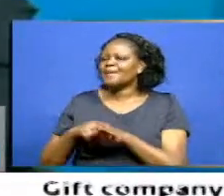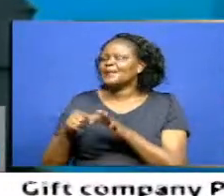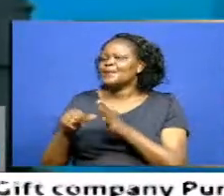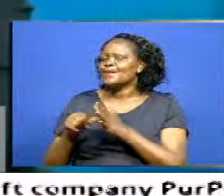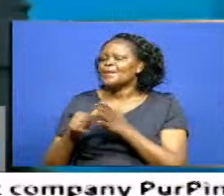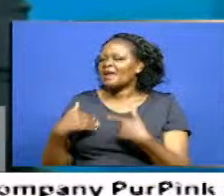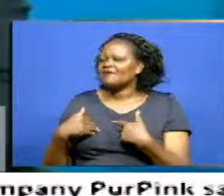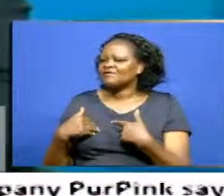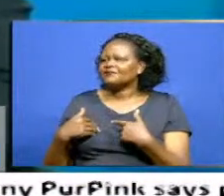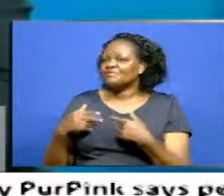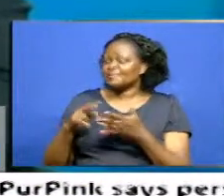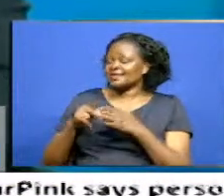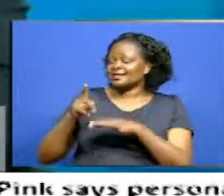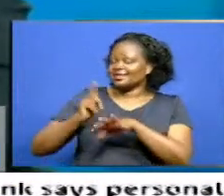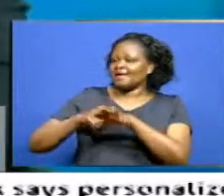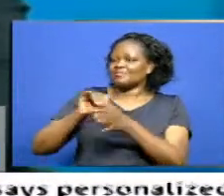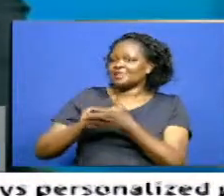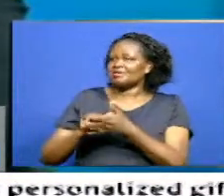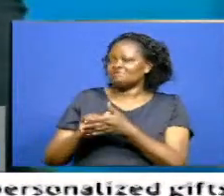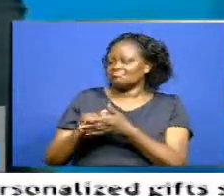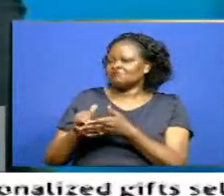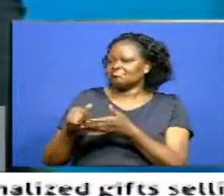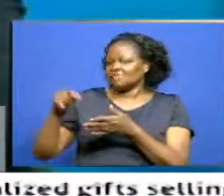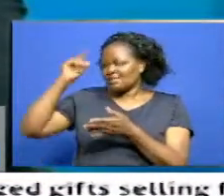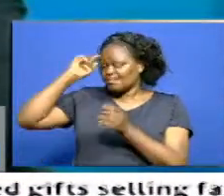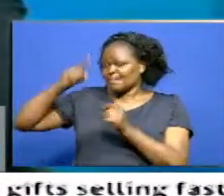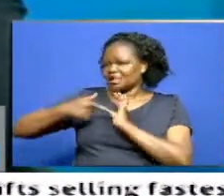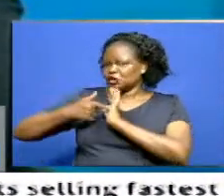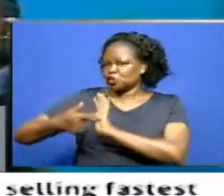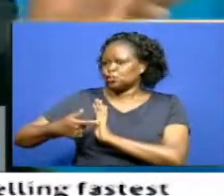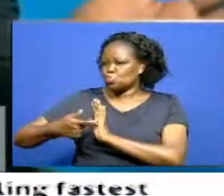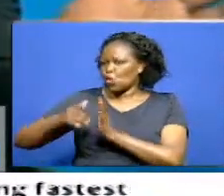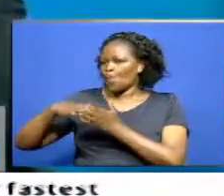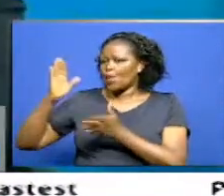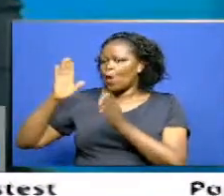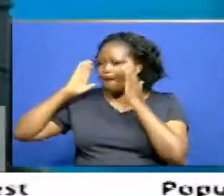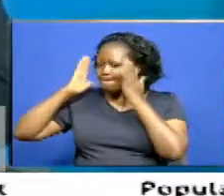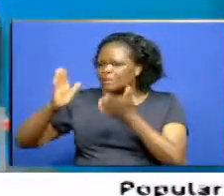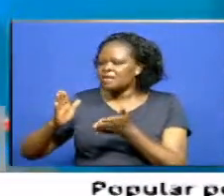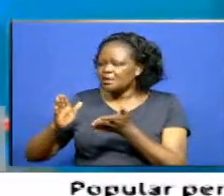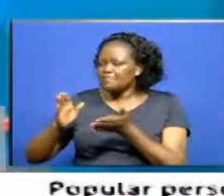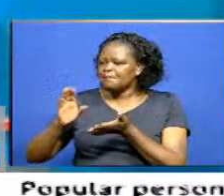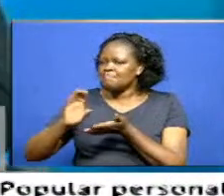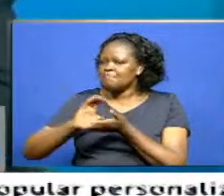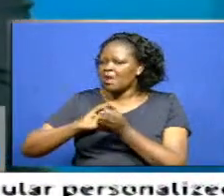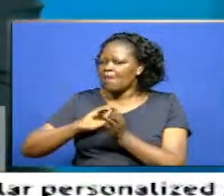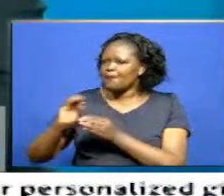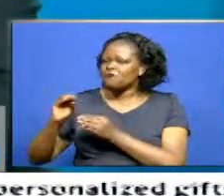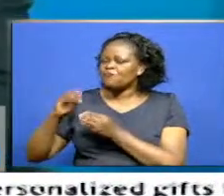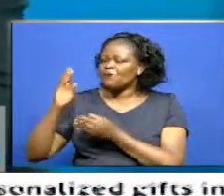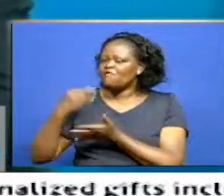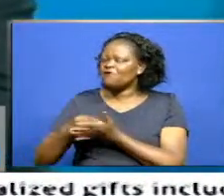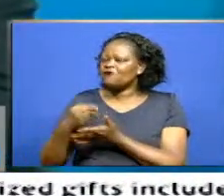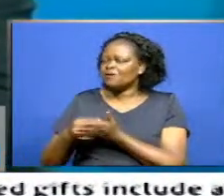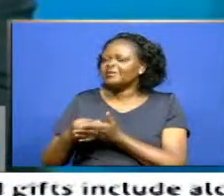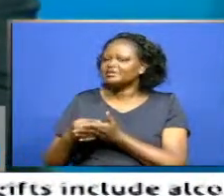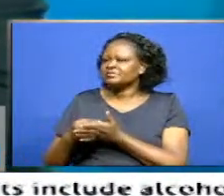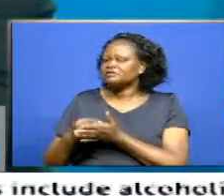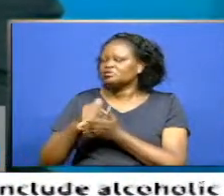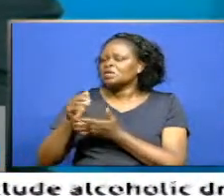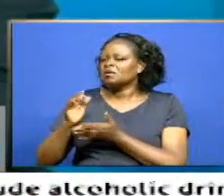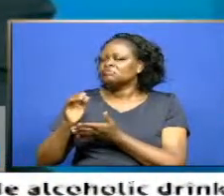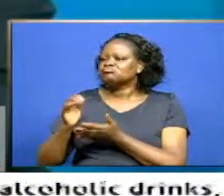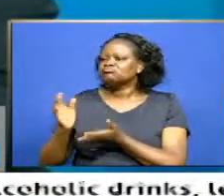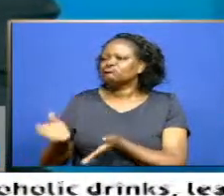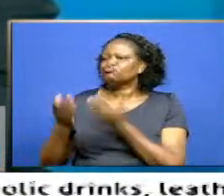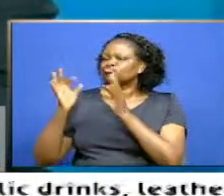So this is the time where the government should actually be showing more commitment by moving more funds going into some of the Inua Jamii programs,